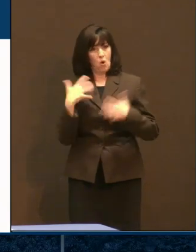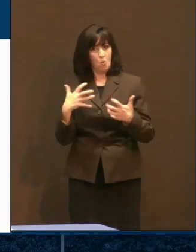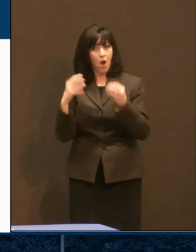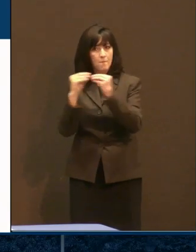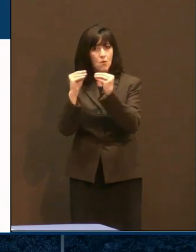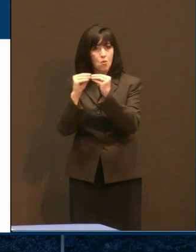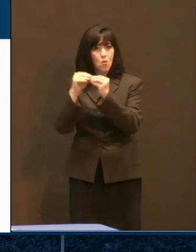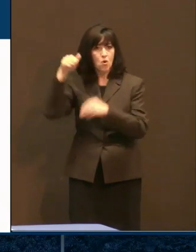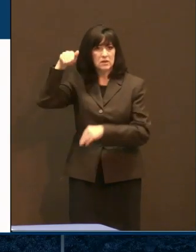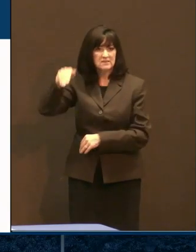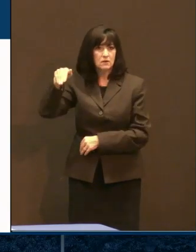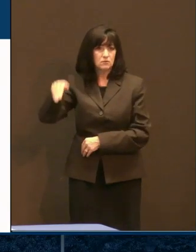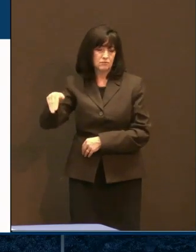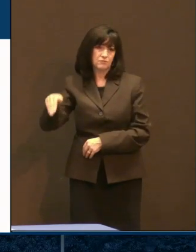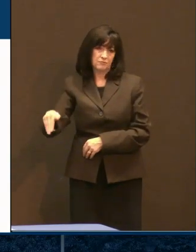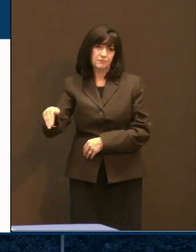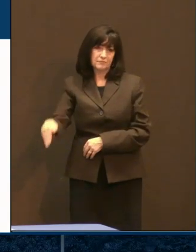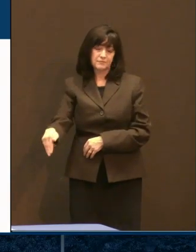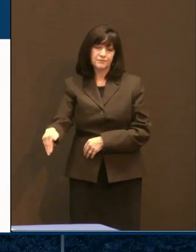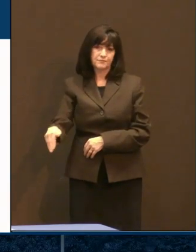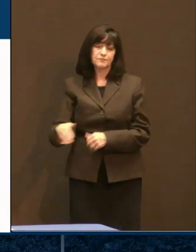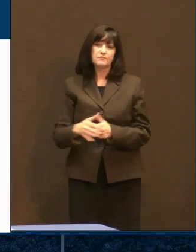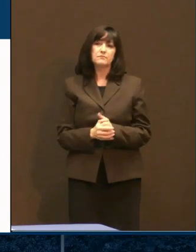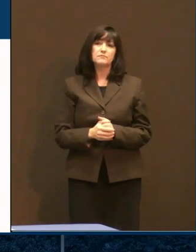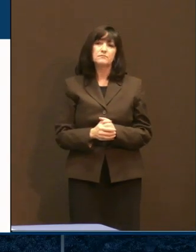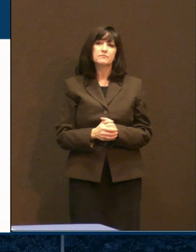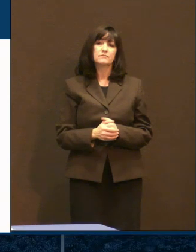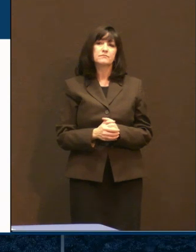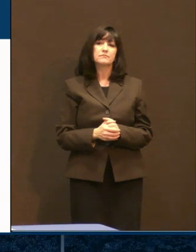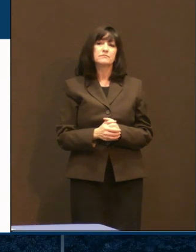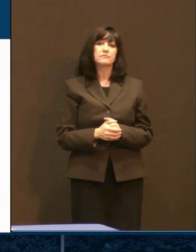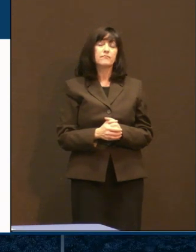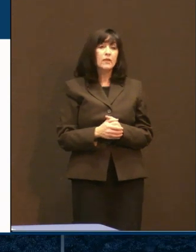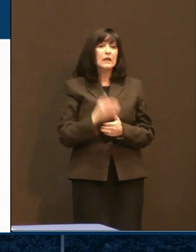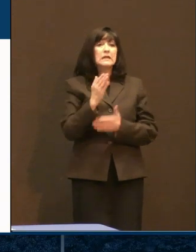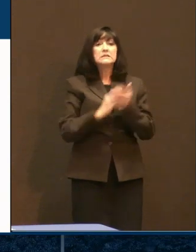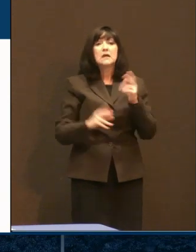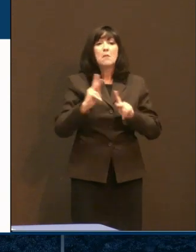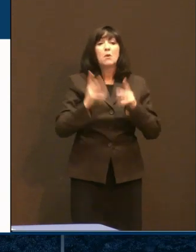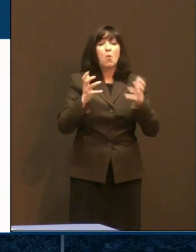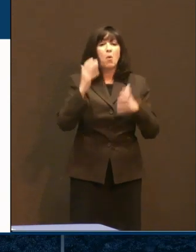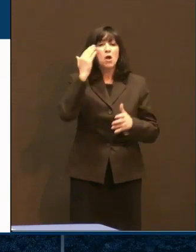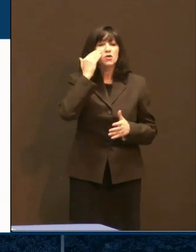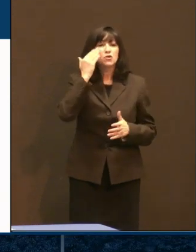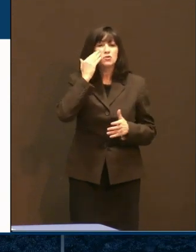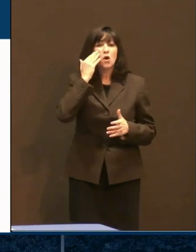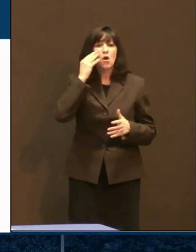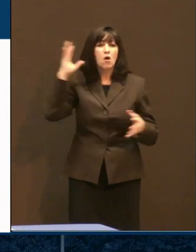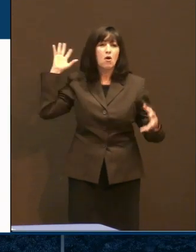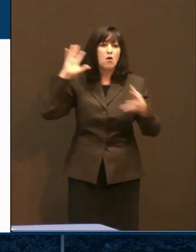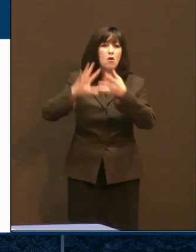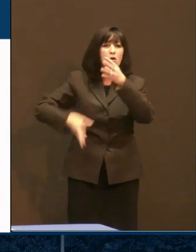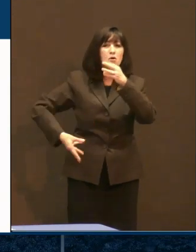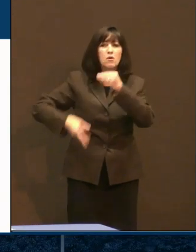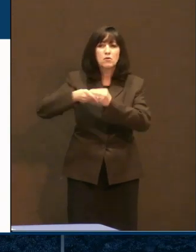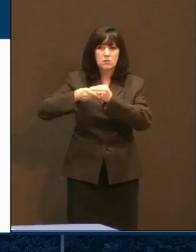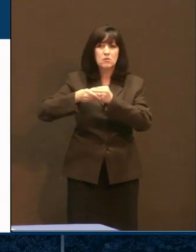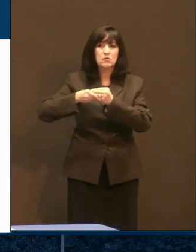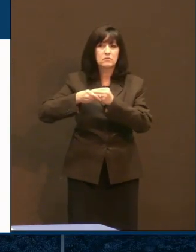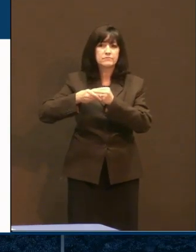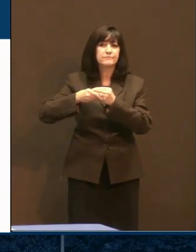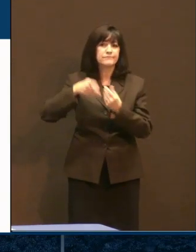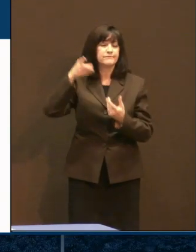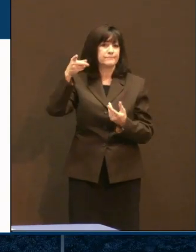you just talk about cumulative positive cases, you're going to have a graph that looks like this, gradually